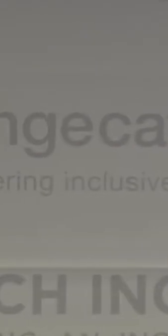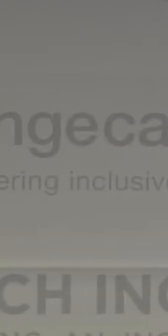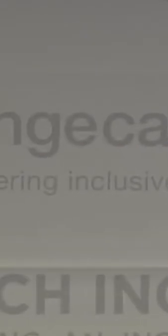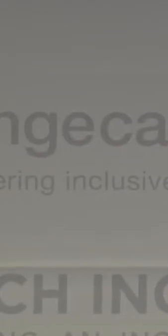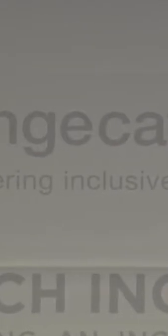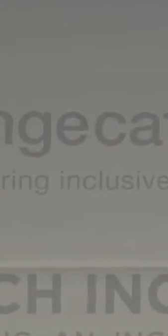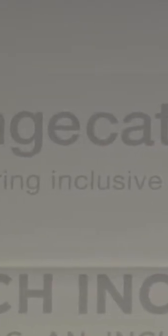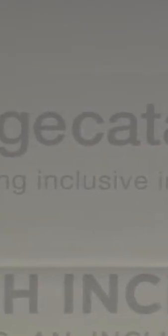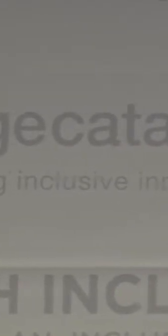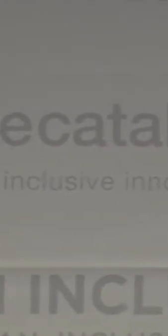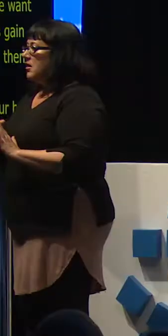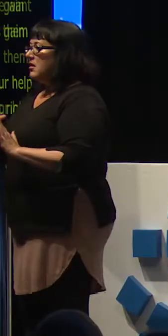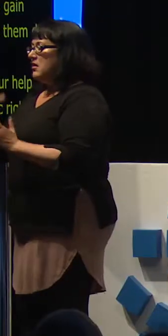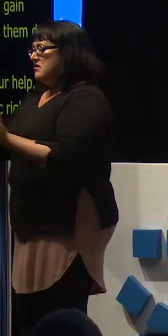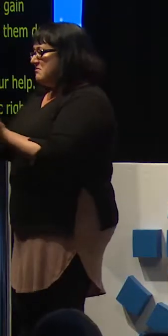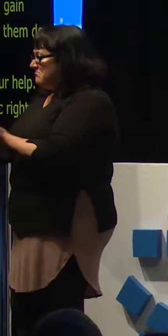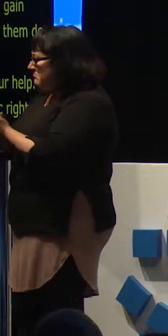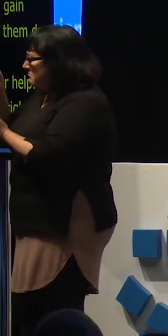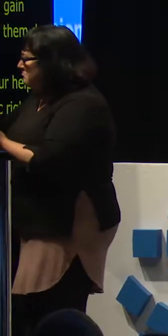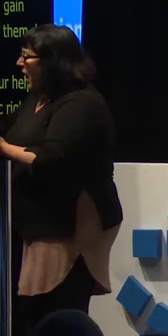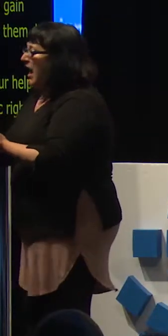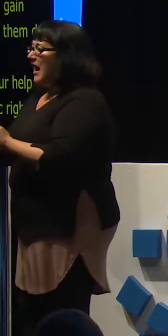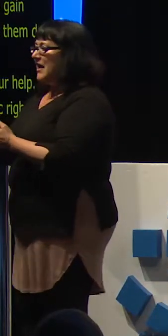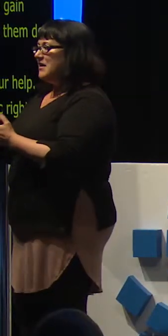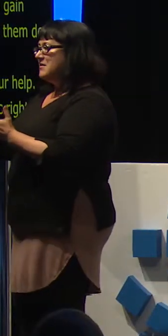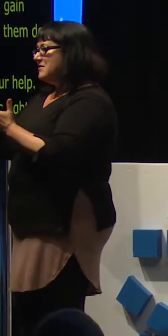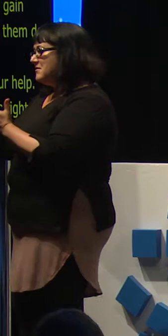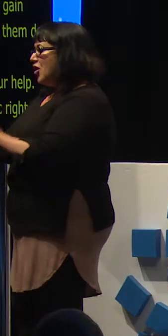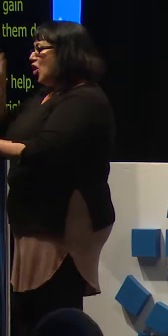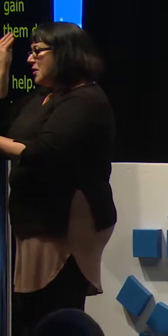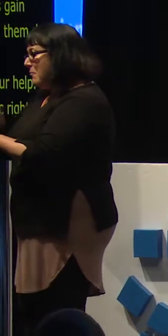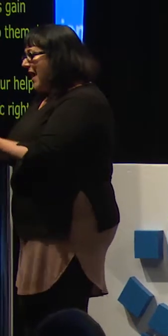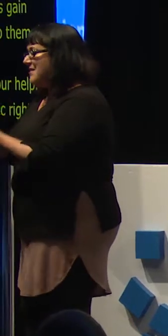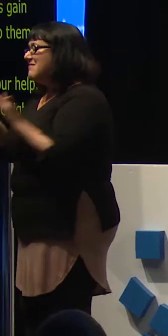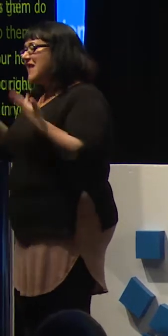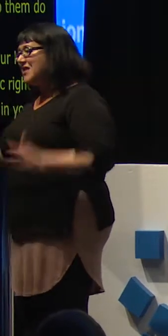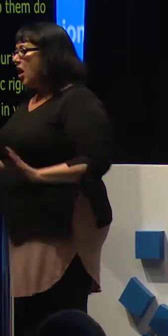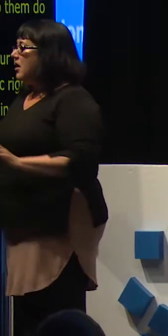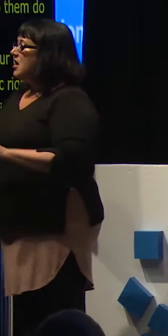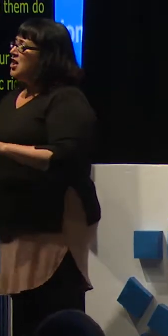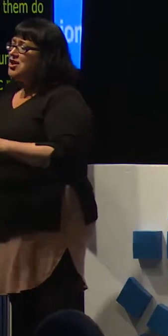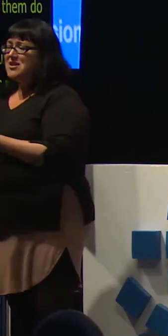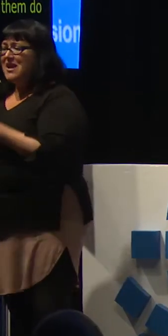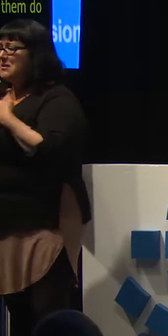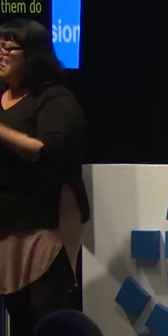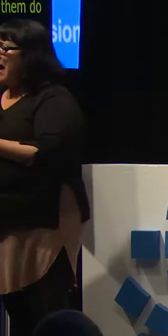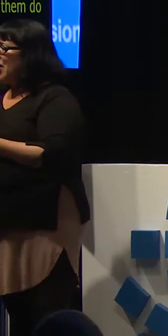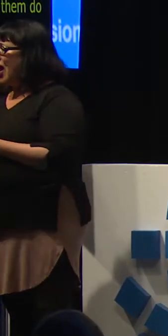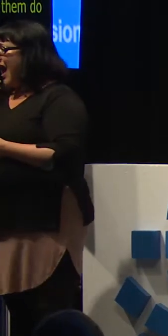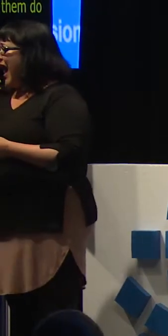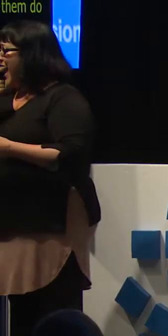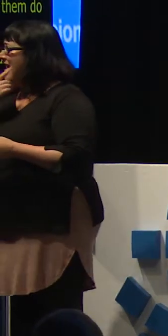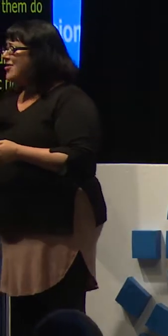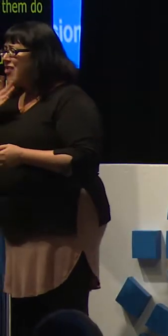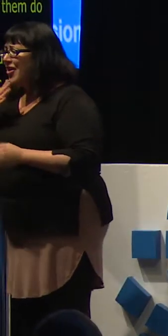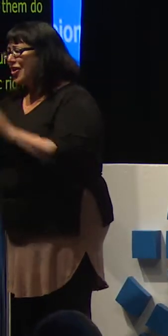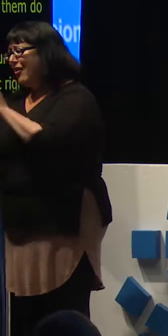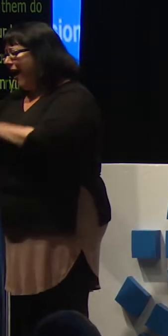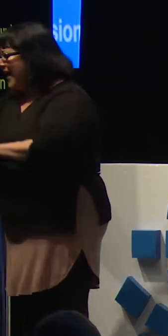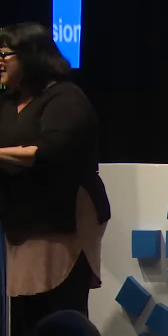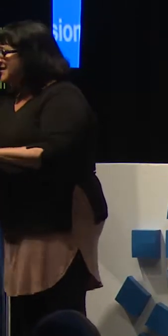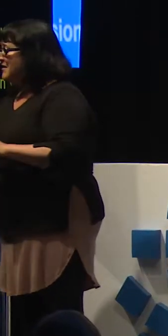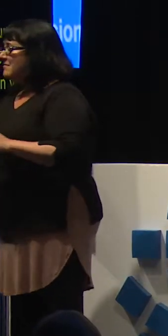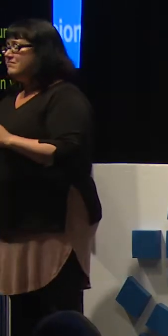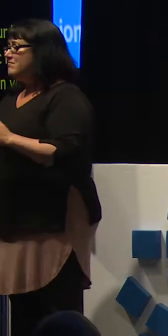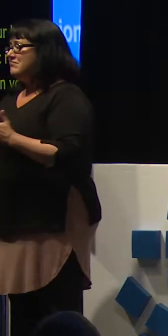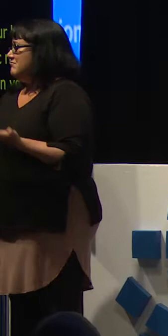and earn a living from your company. That's all there is to it. It's very simple. It shouldn't matter if they have green eyes, blue eyes, they're 10 feet, they're 2 feet. It is